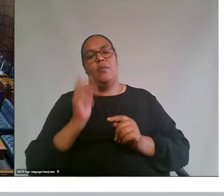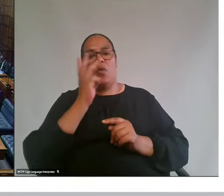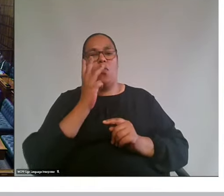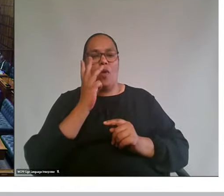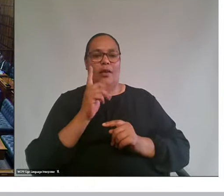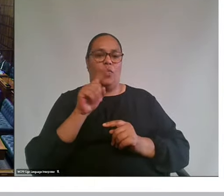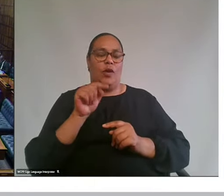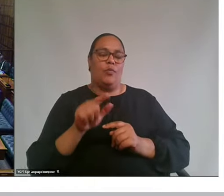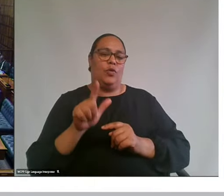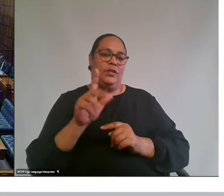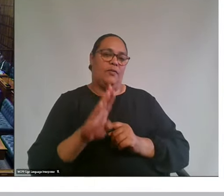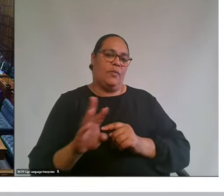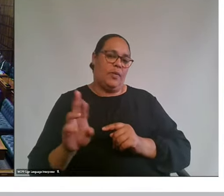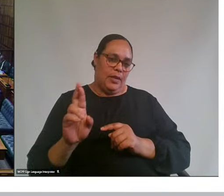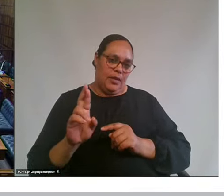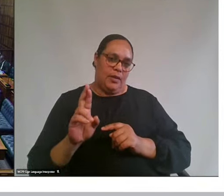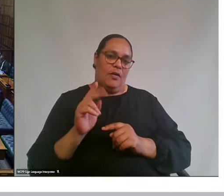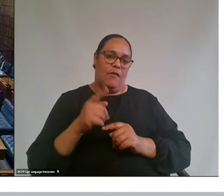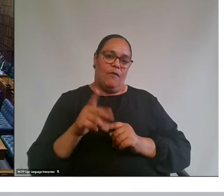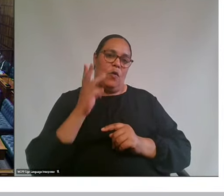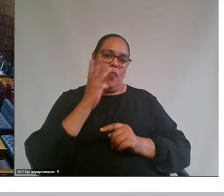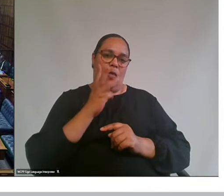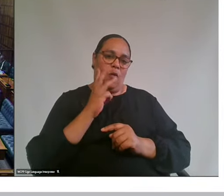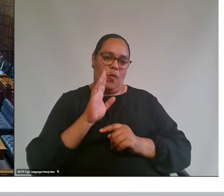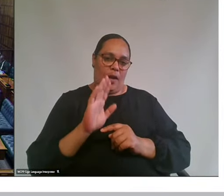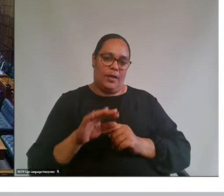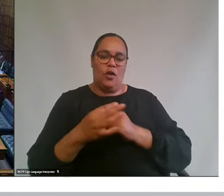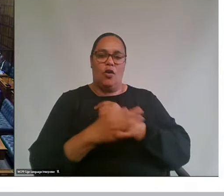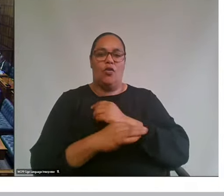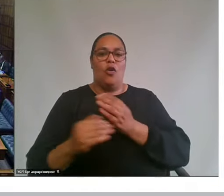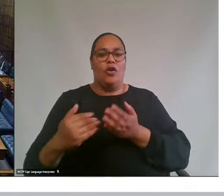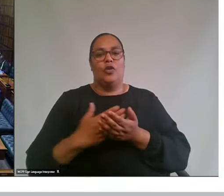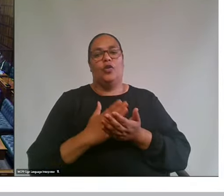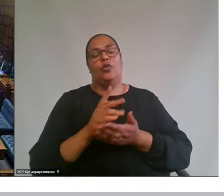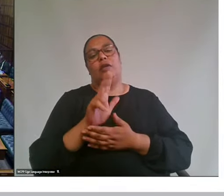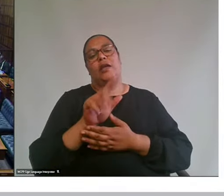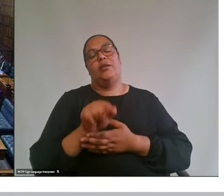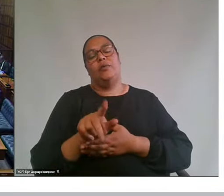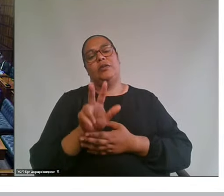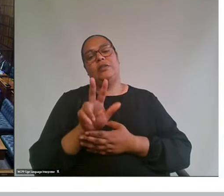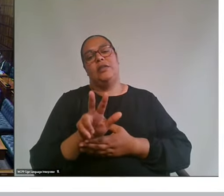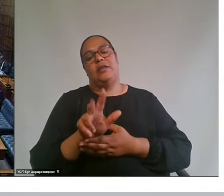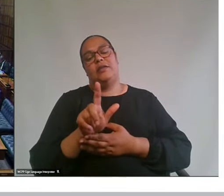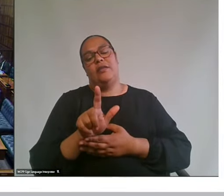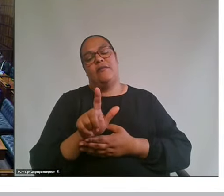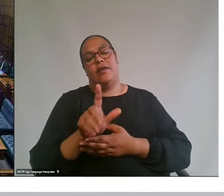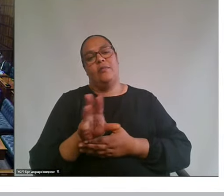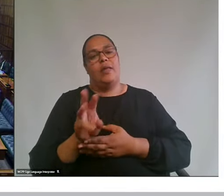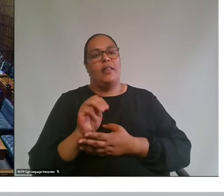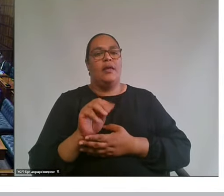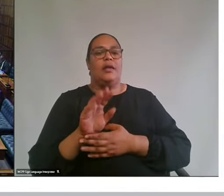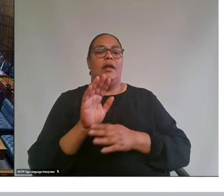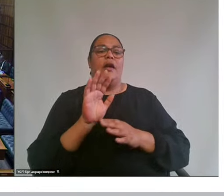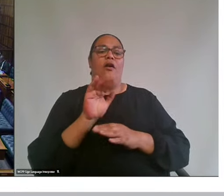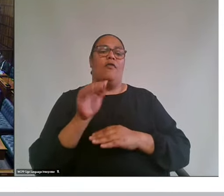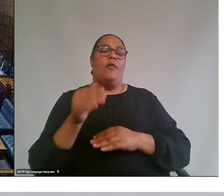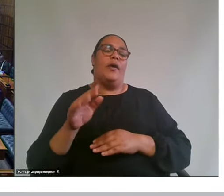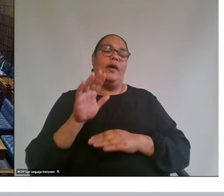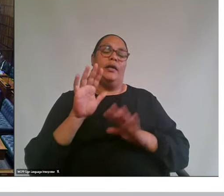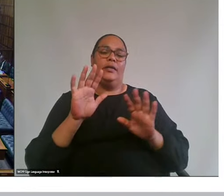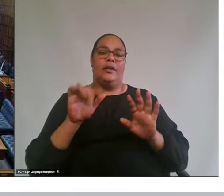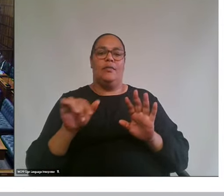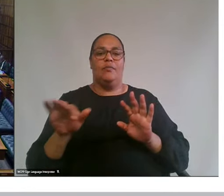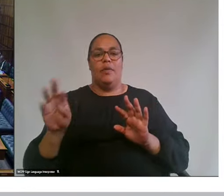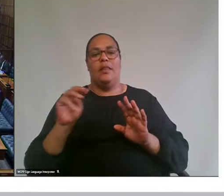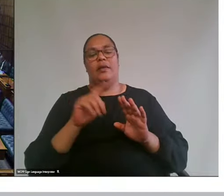is 1.7 billion all the wine uh Garden Route is 8.7 million Cape overberg is 10.7 million and